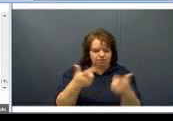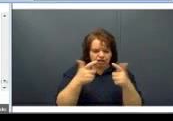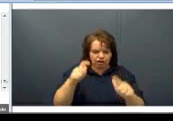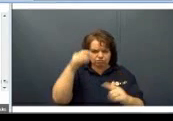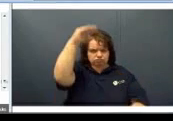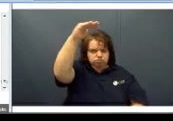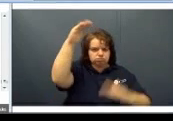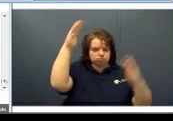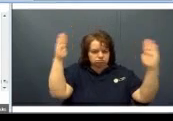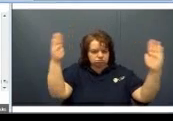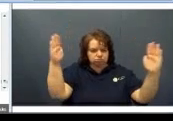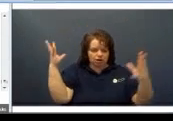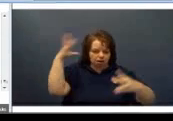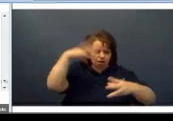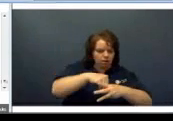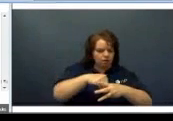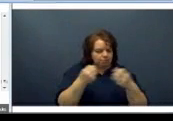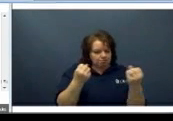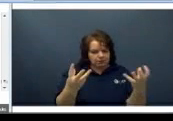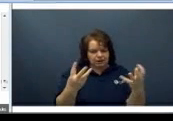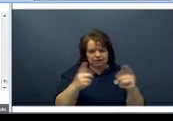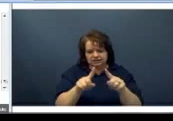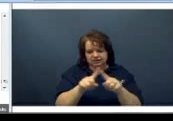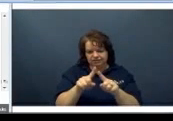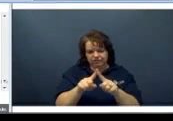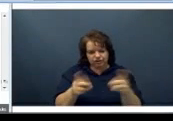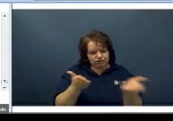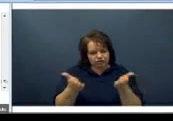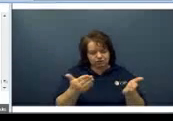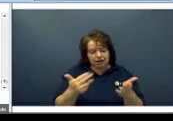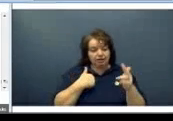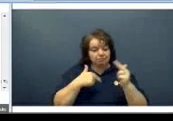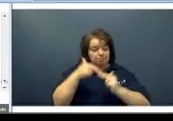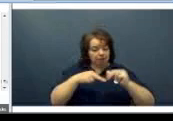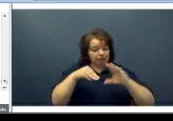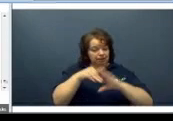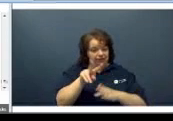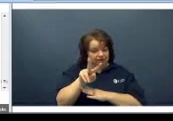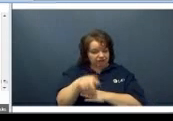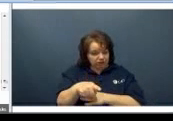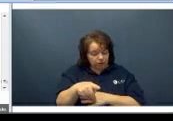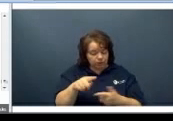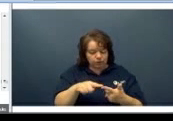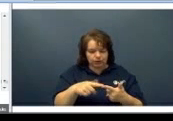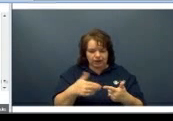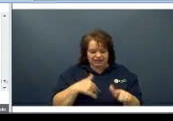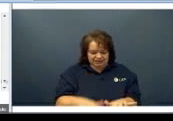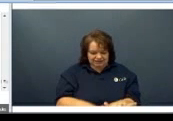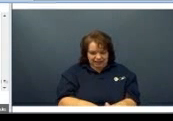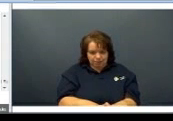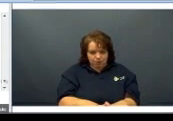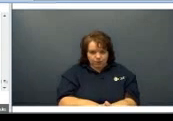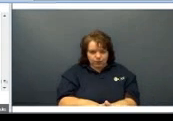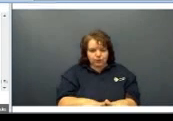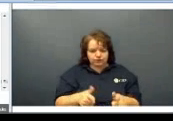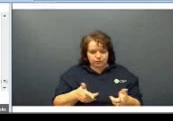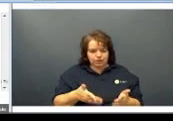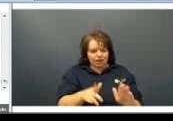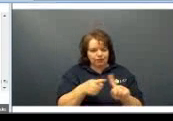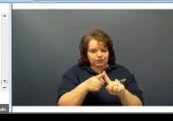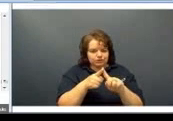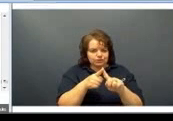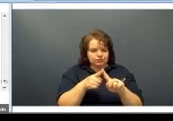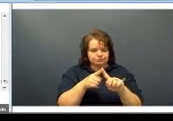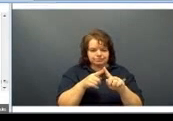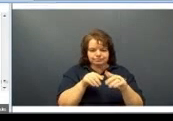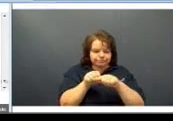is a large device, and it's all-inclusive. It provides a number of different services. It has a built-in video phone. It also